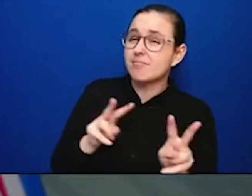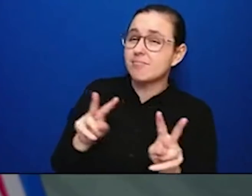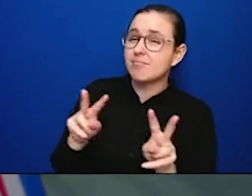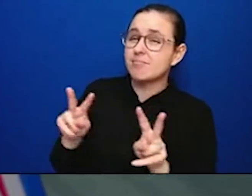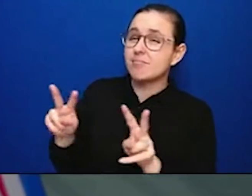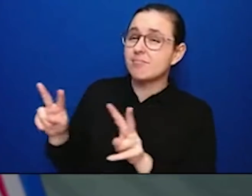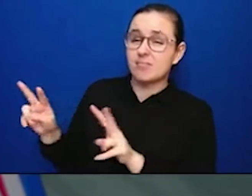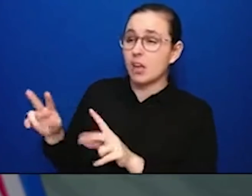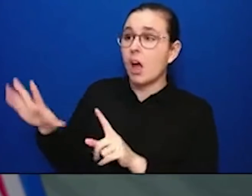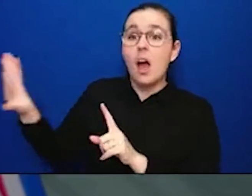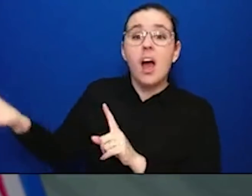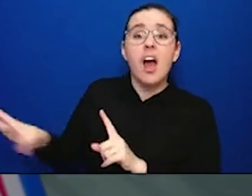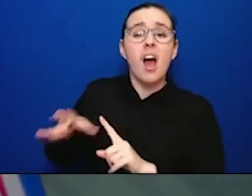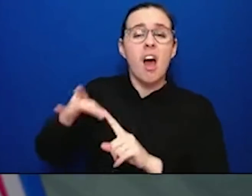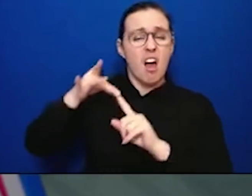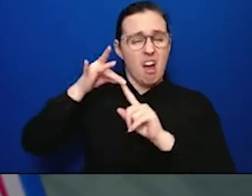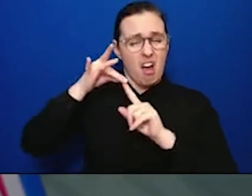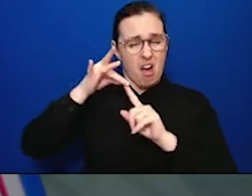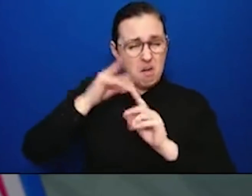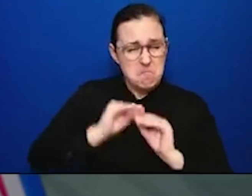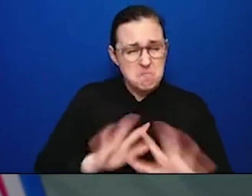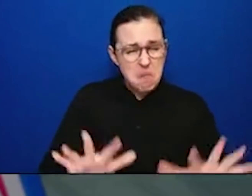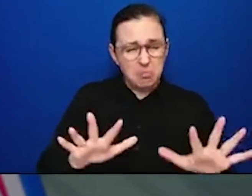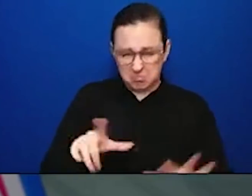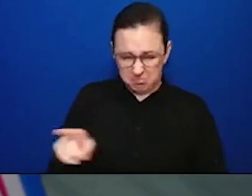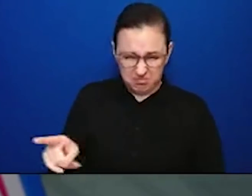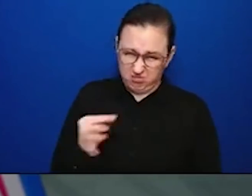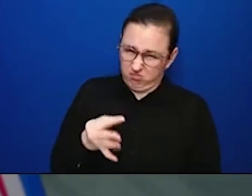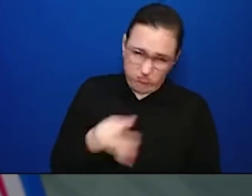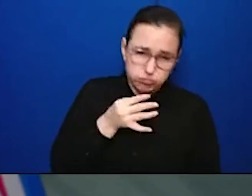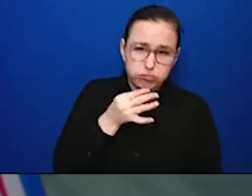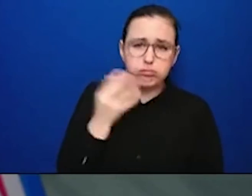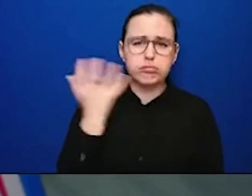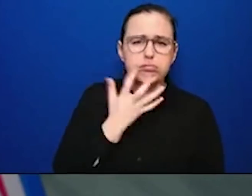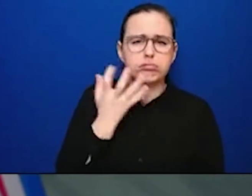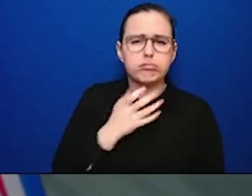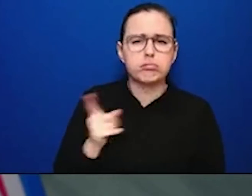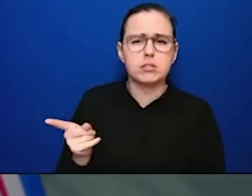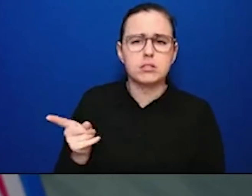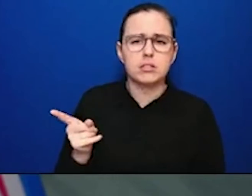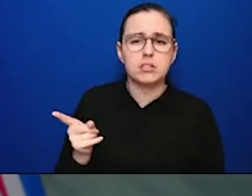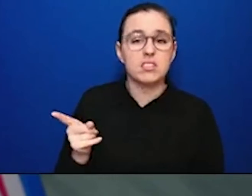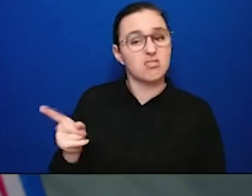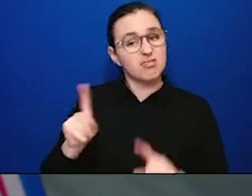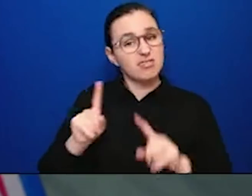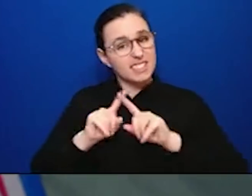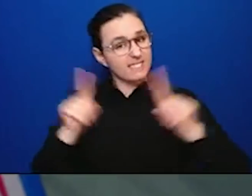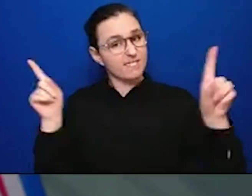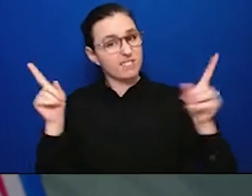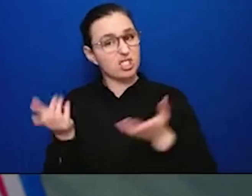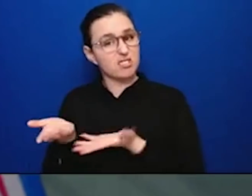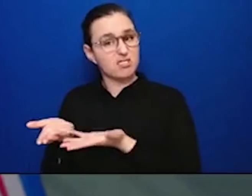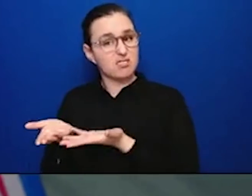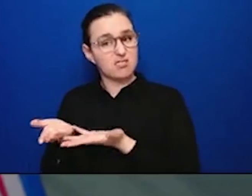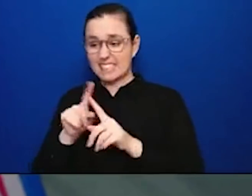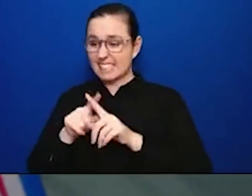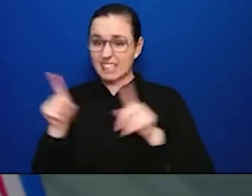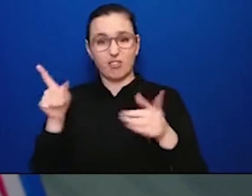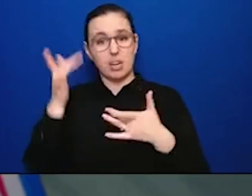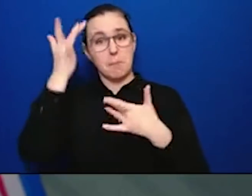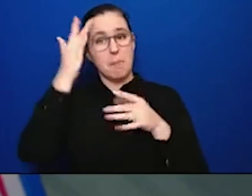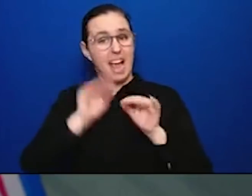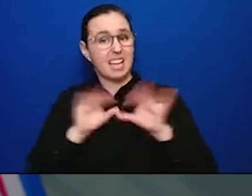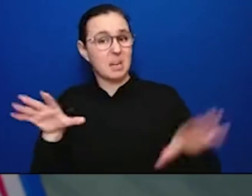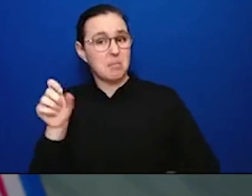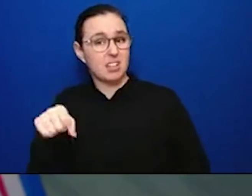transmission. It's in some ways a new pandemic or a changed pandemic, and we're going to continue to adapt and adjust every day, as I